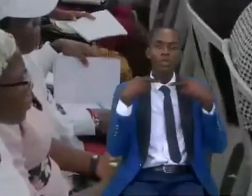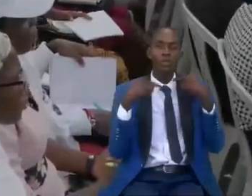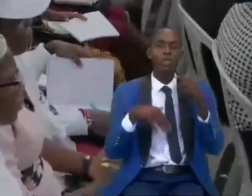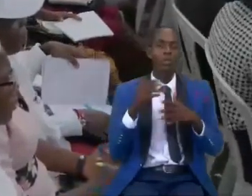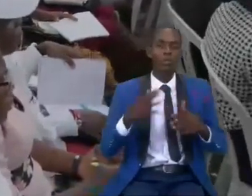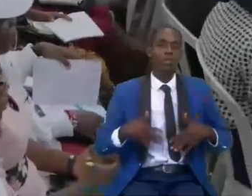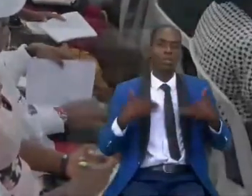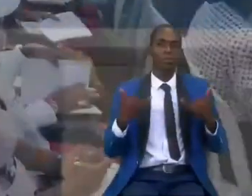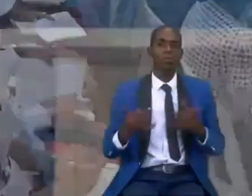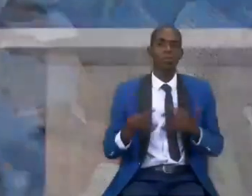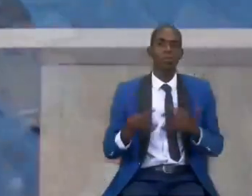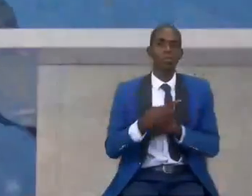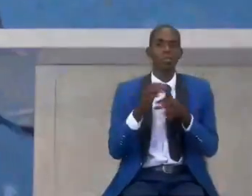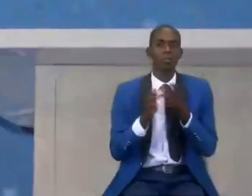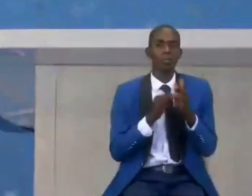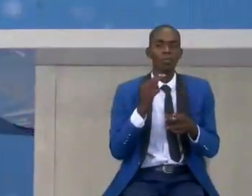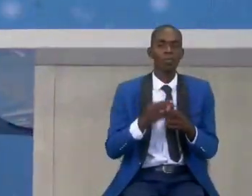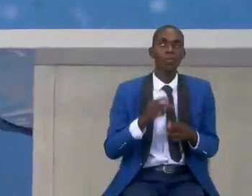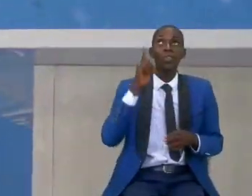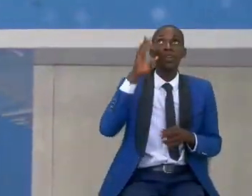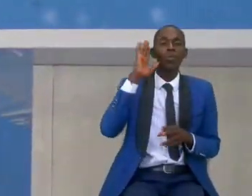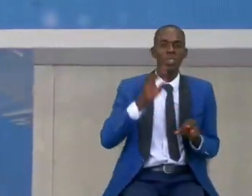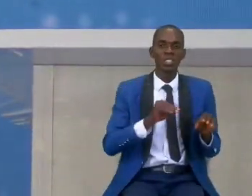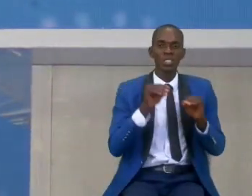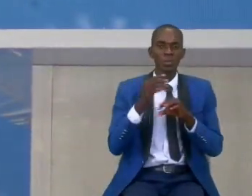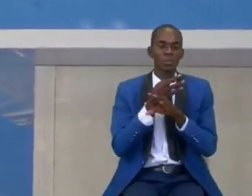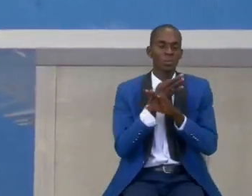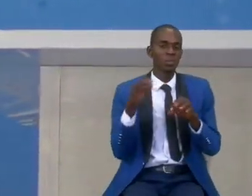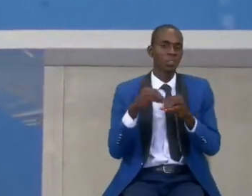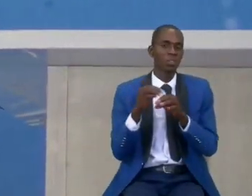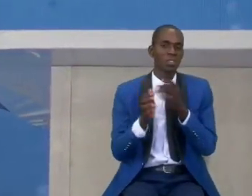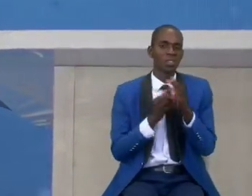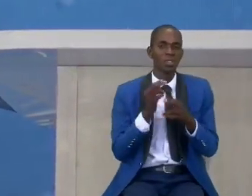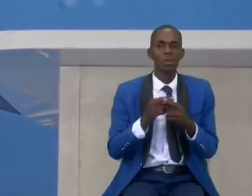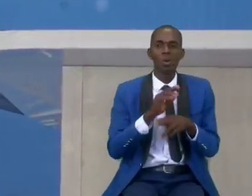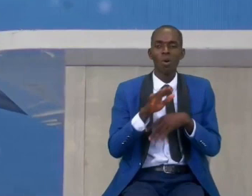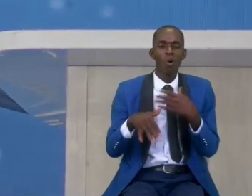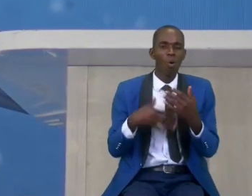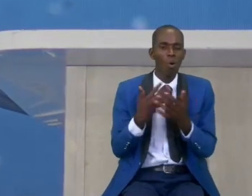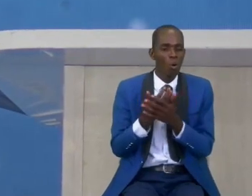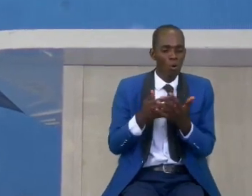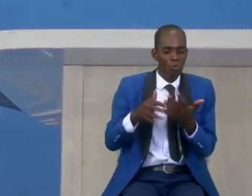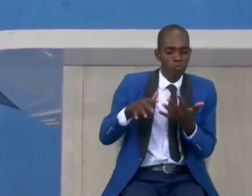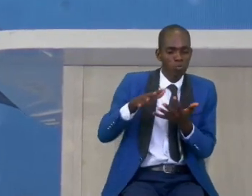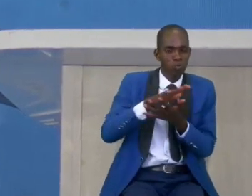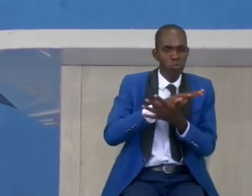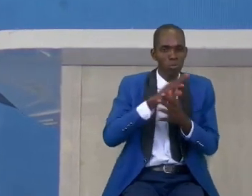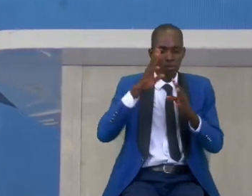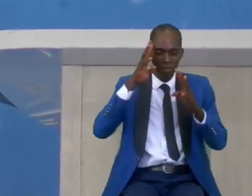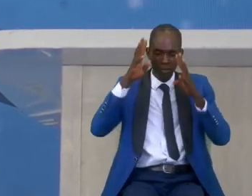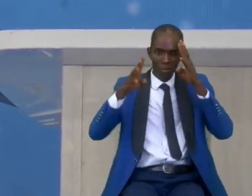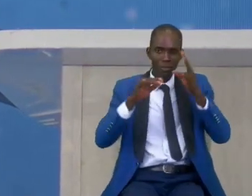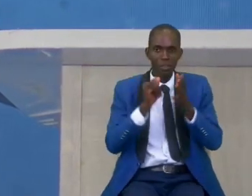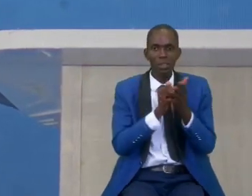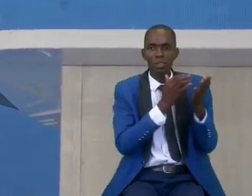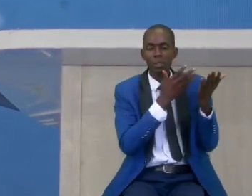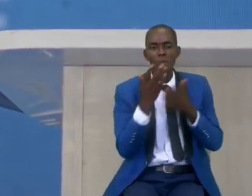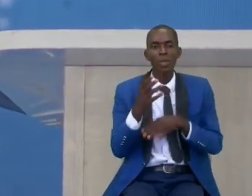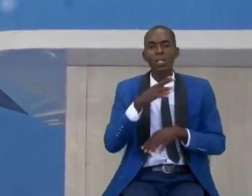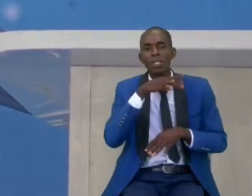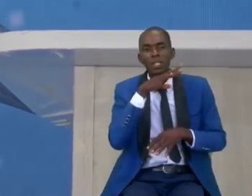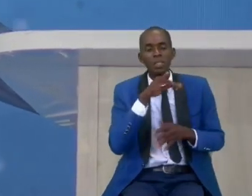all these inventions that have brought corruption and is bringing you down, today you are delivered